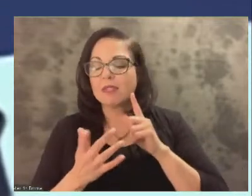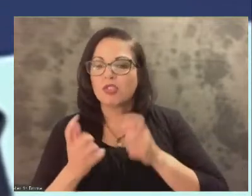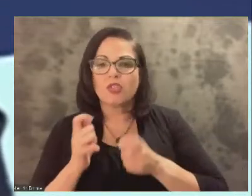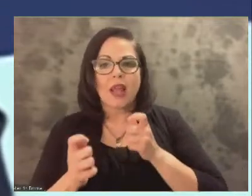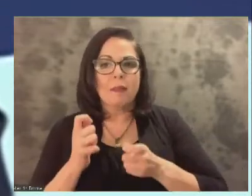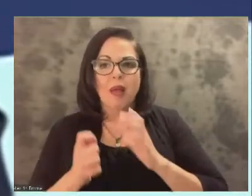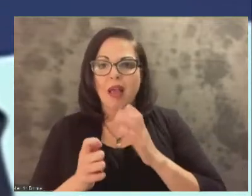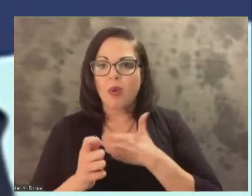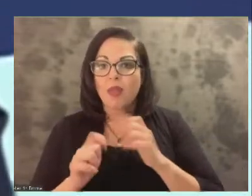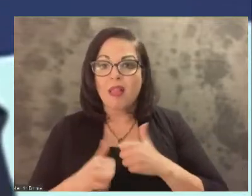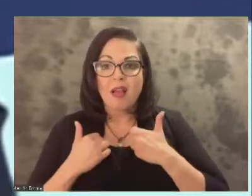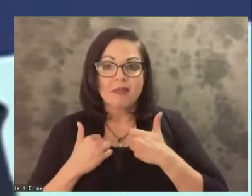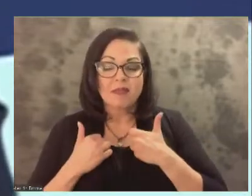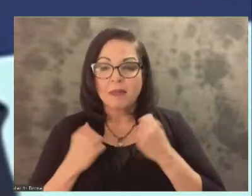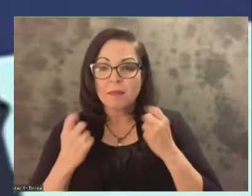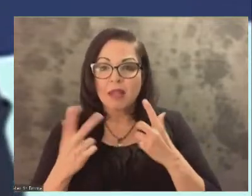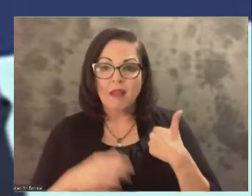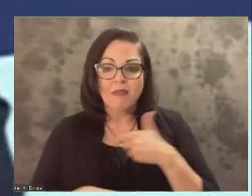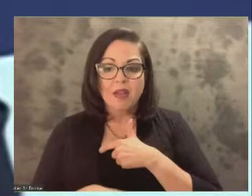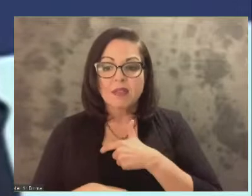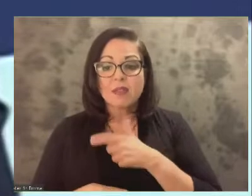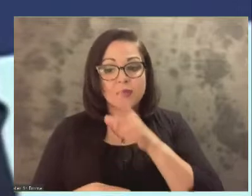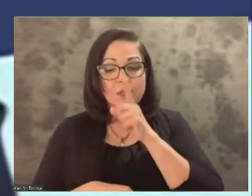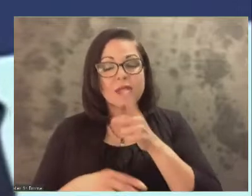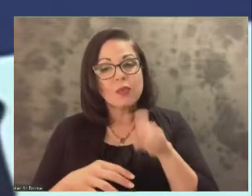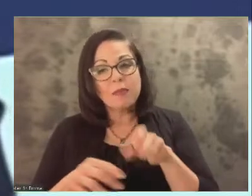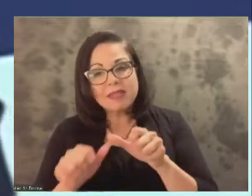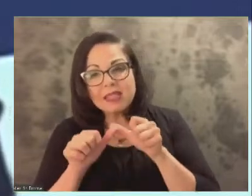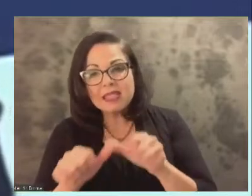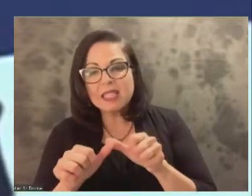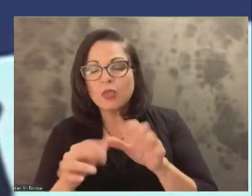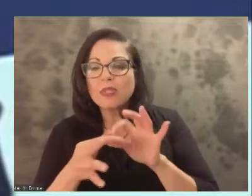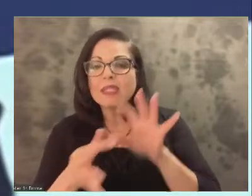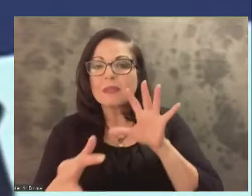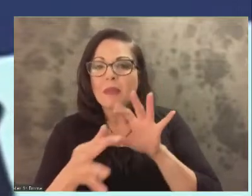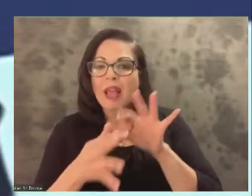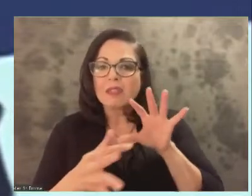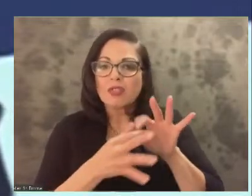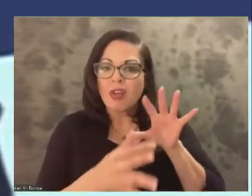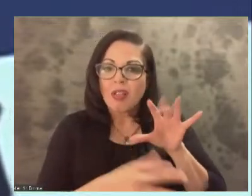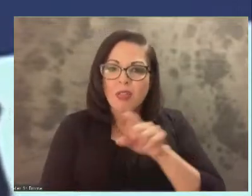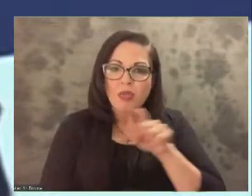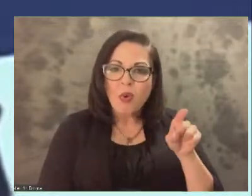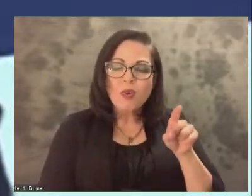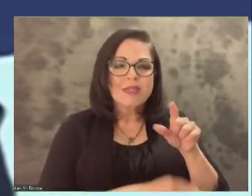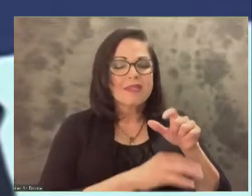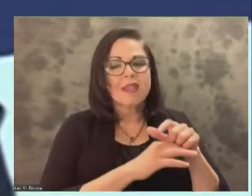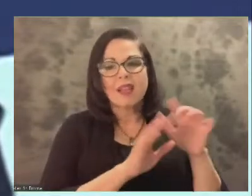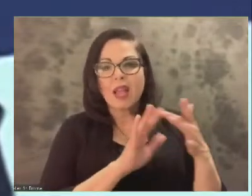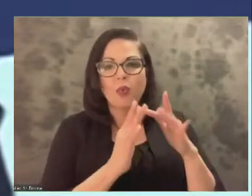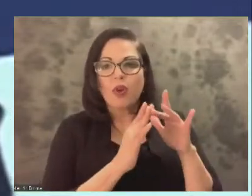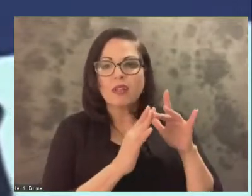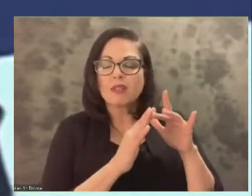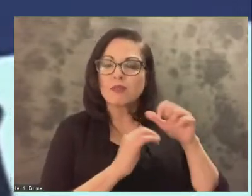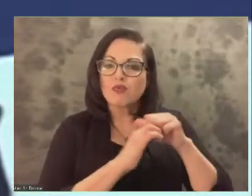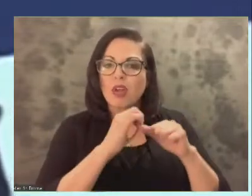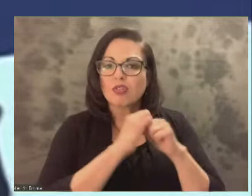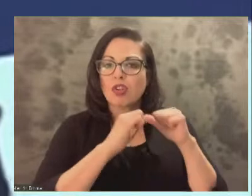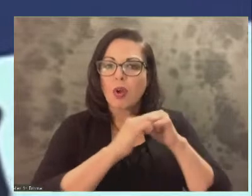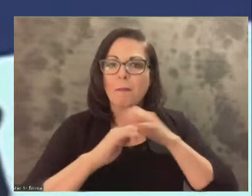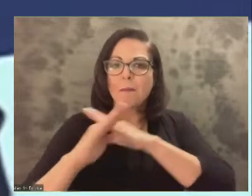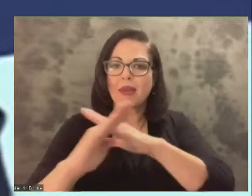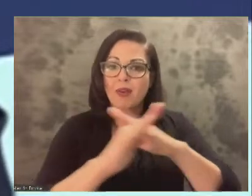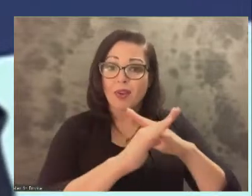us. So we must continue to dismantle the network of structural barriers to stop inequities at the root and